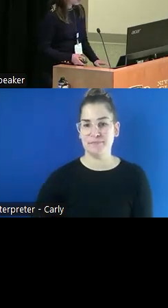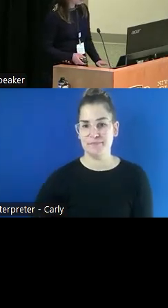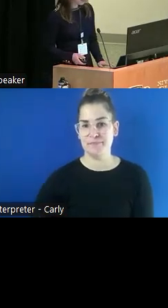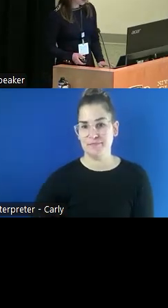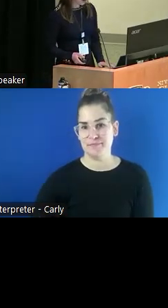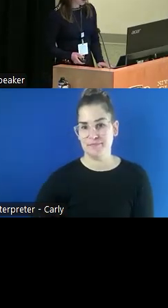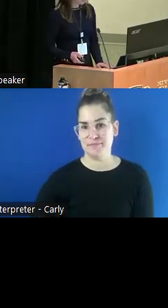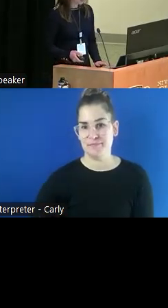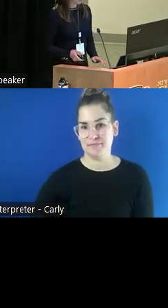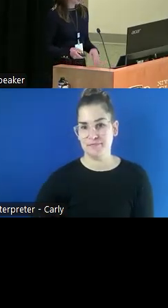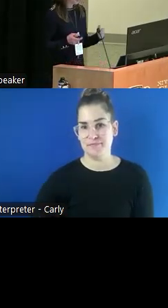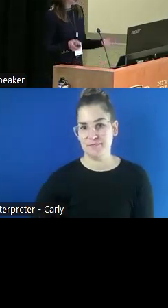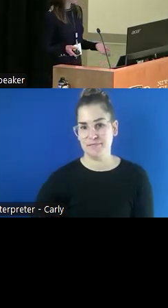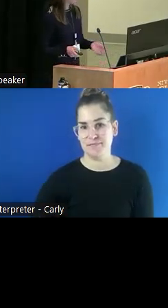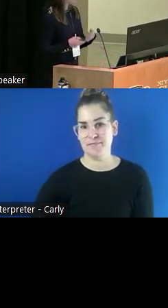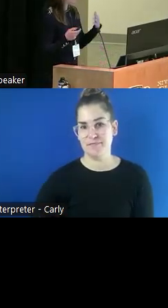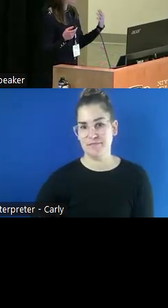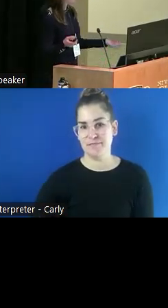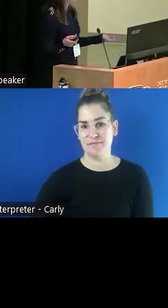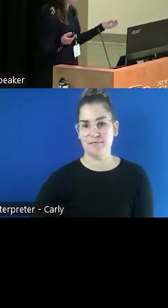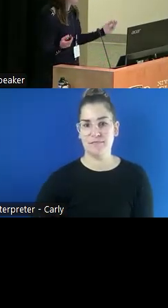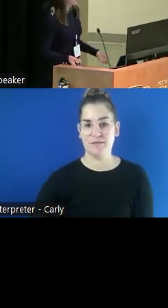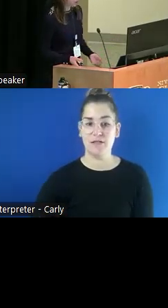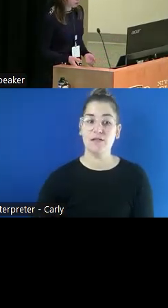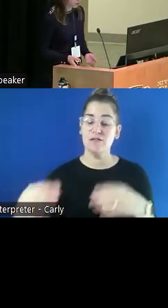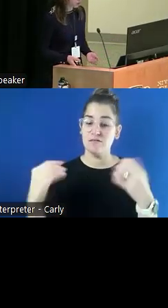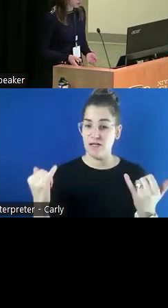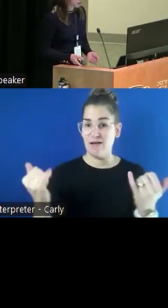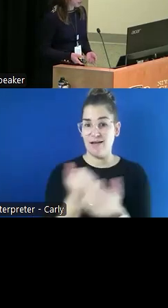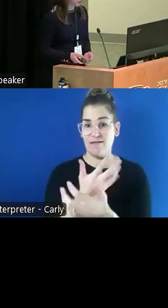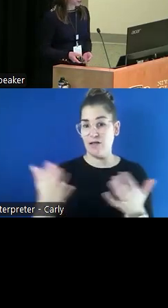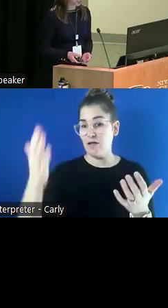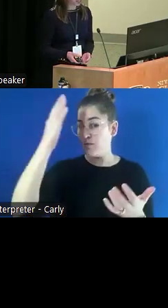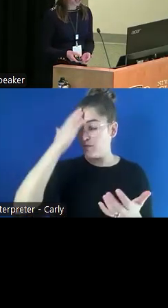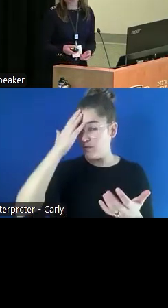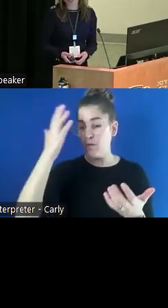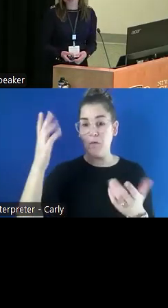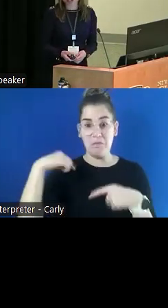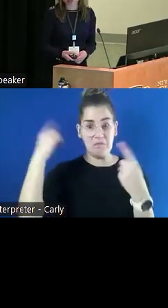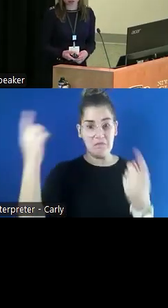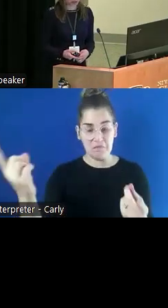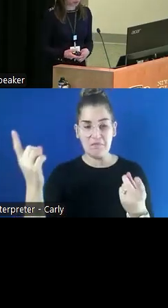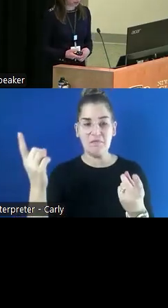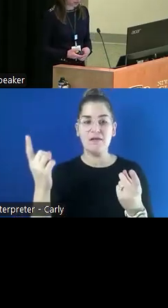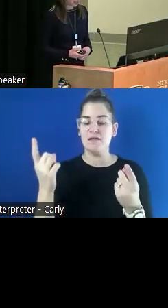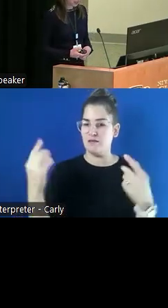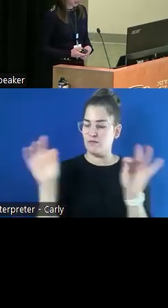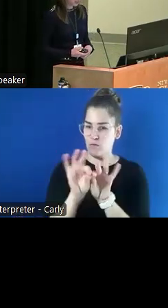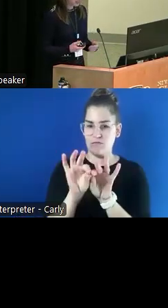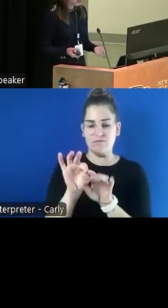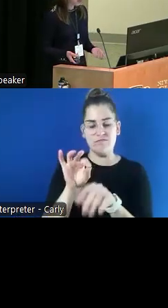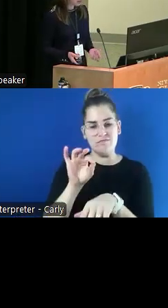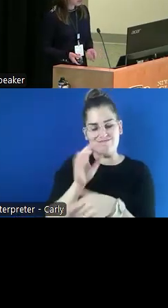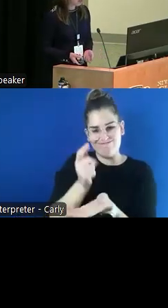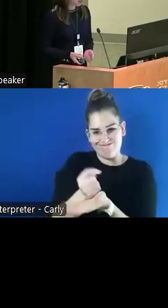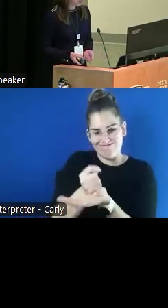So despite all we know so far about why negative symptoms should be treated as early as possible,